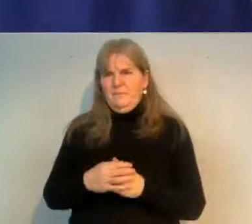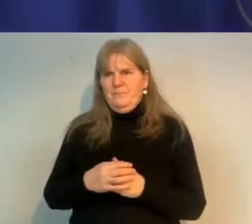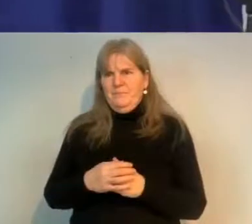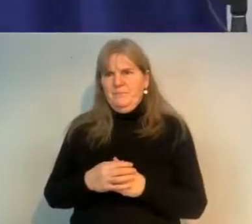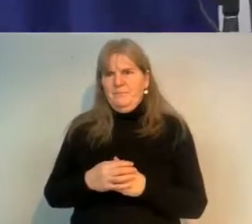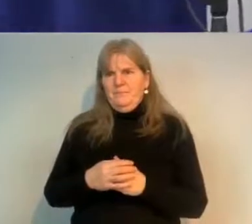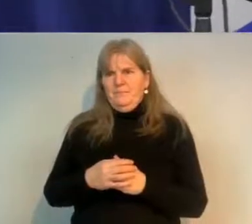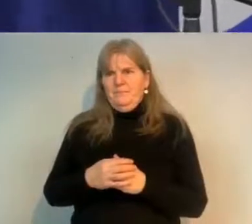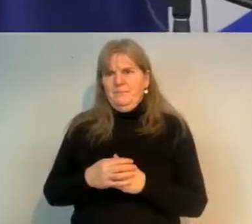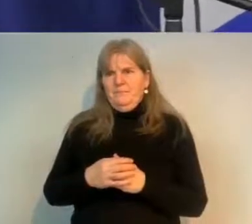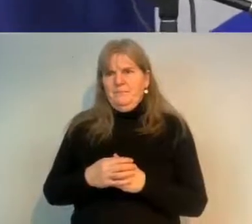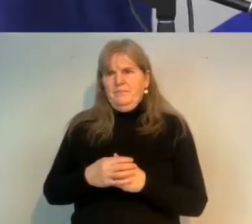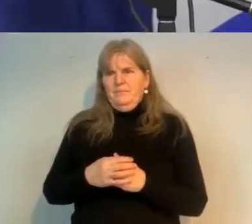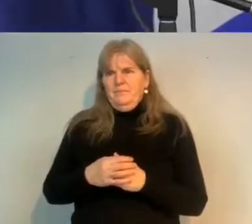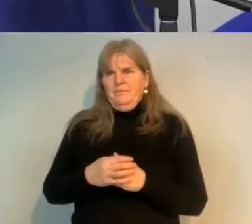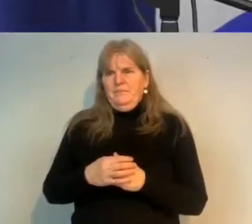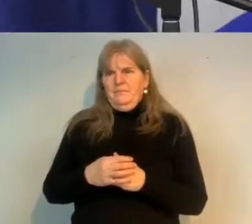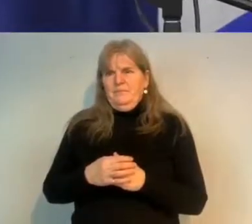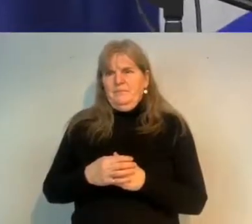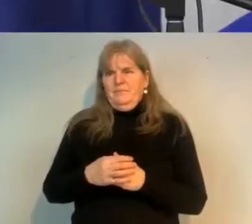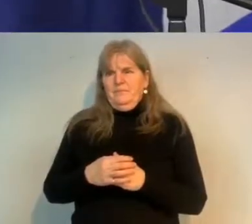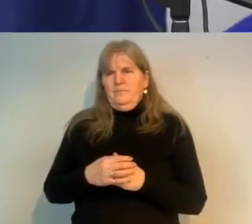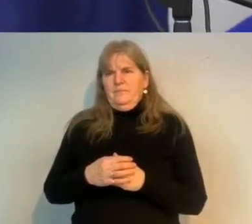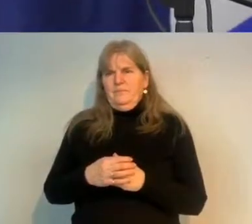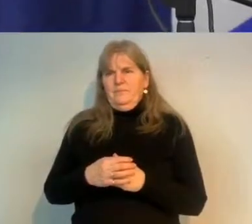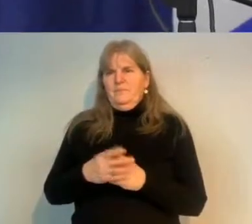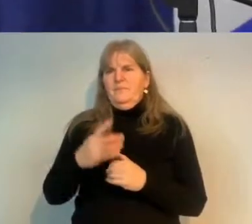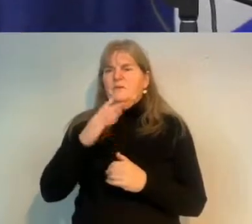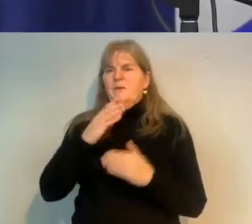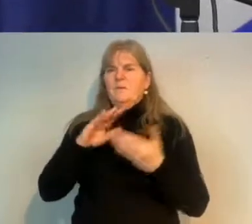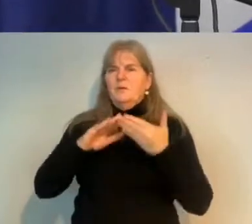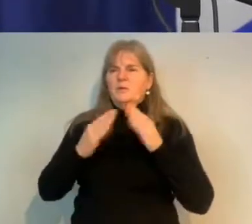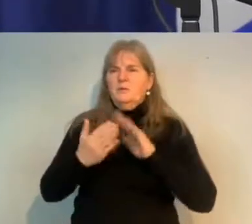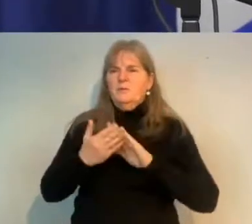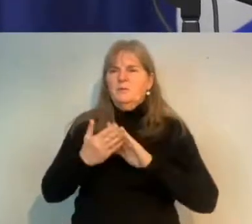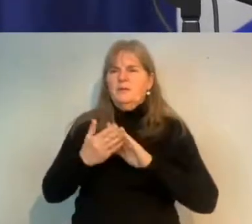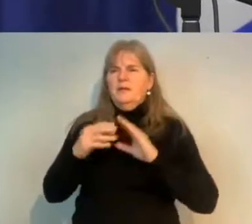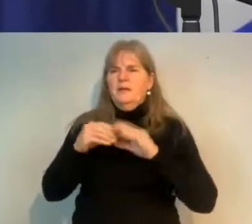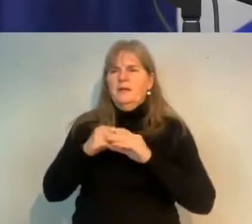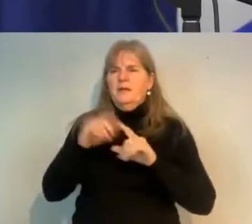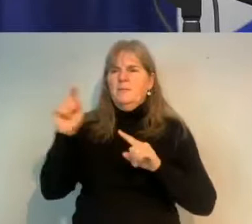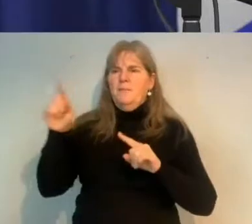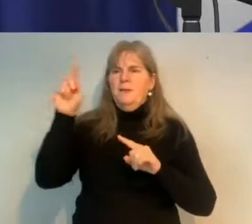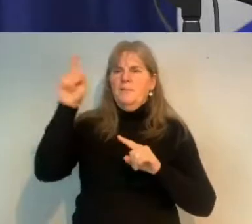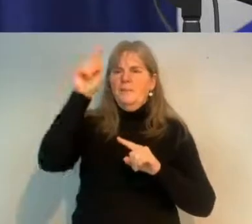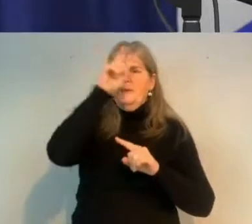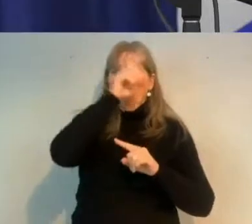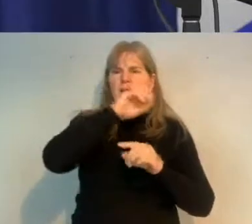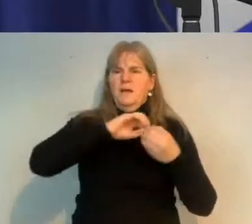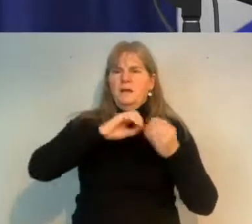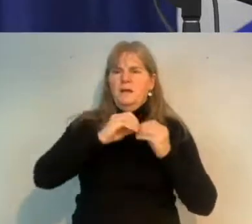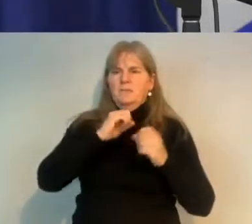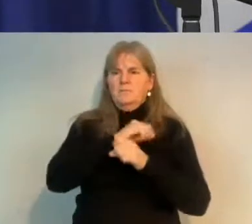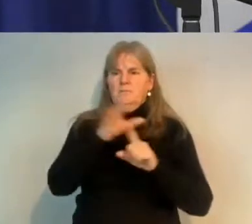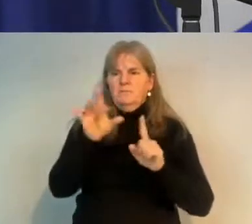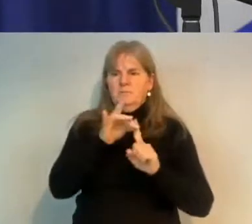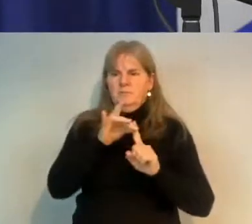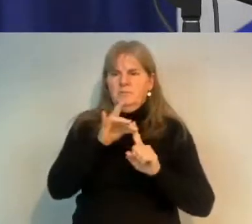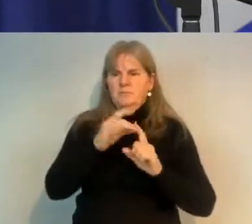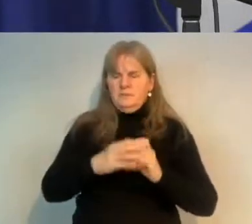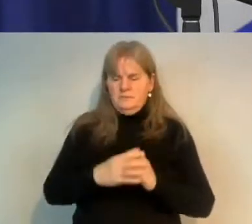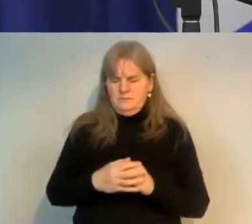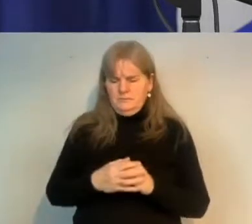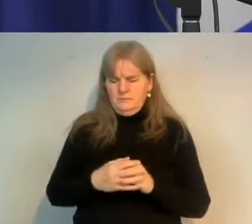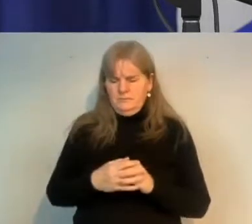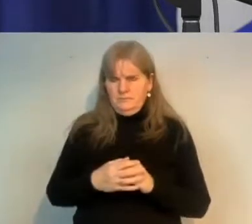I'd like to talk a bit about the community numbers, the numbers of active cases by community and what those numbers mean. Let's